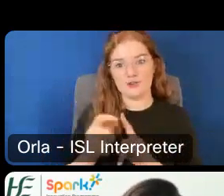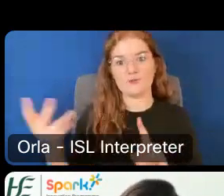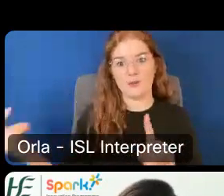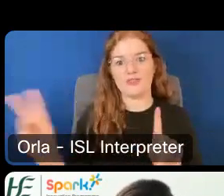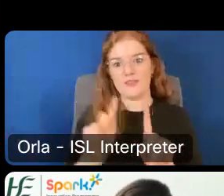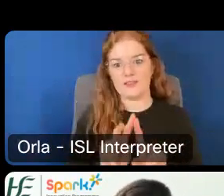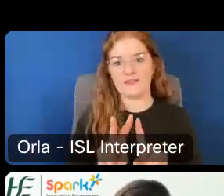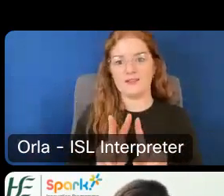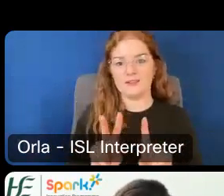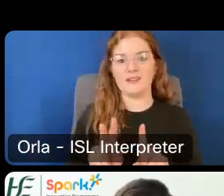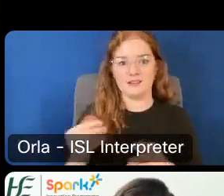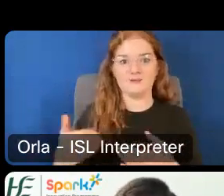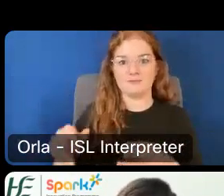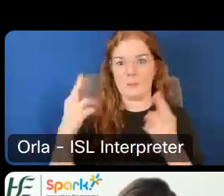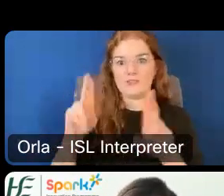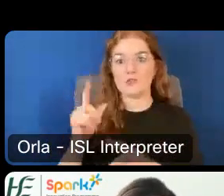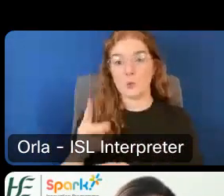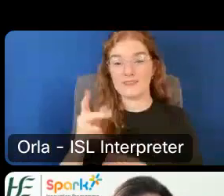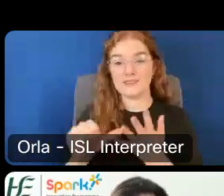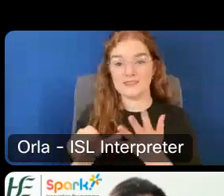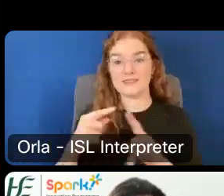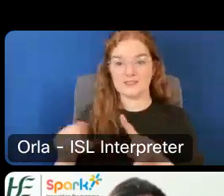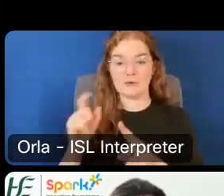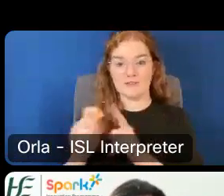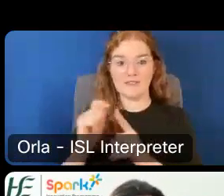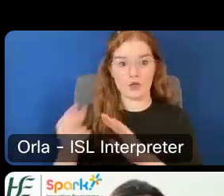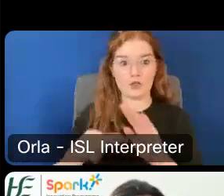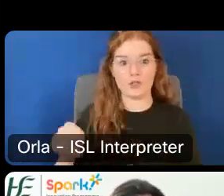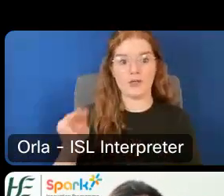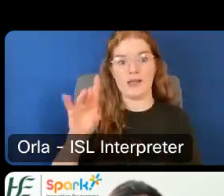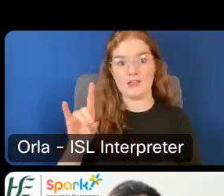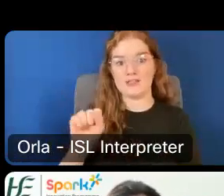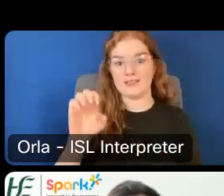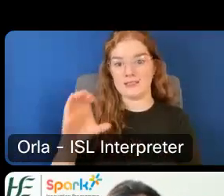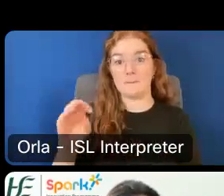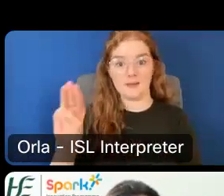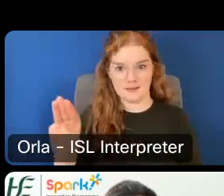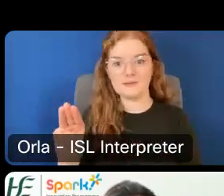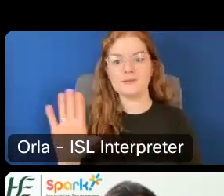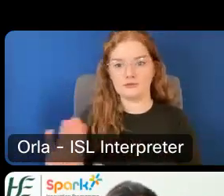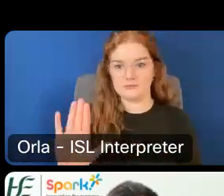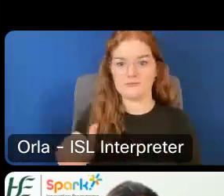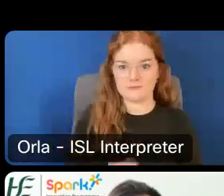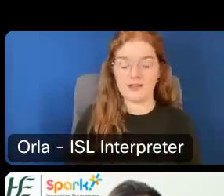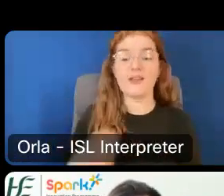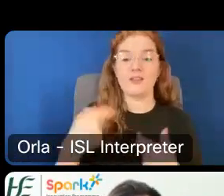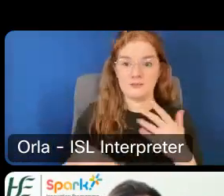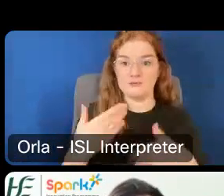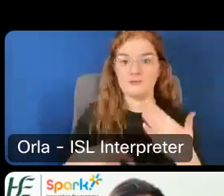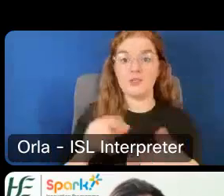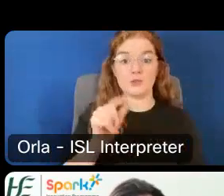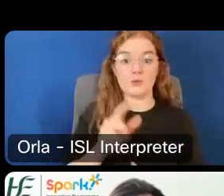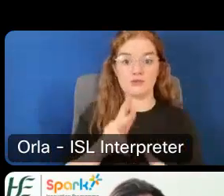of the 26 professions under the HSEP umbrella. In 2023, then we moved under the Office